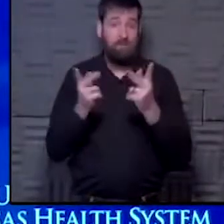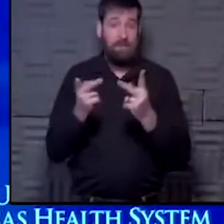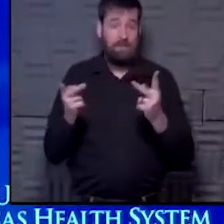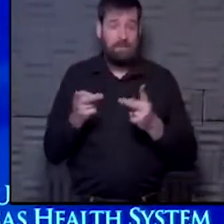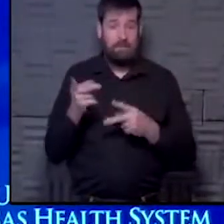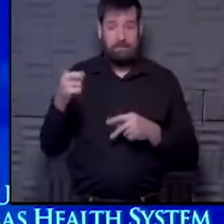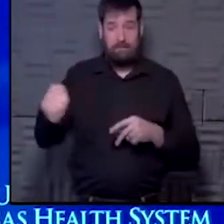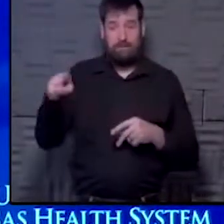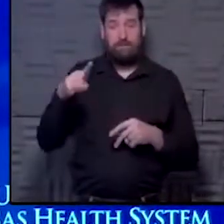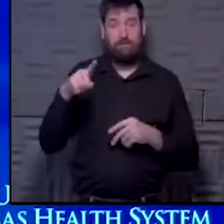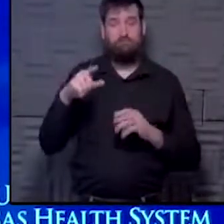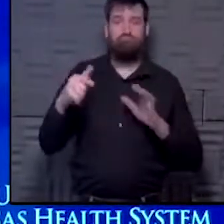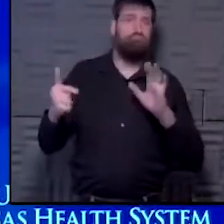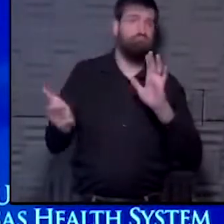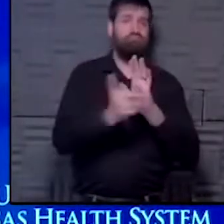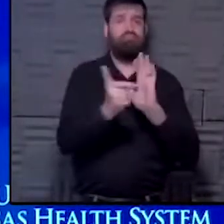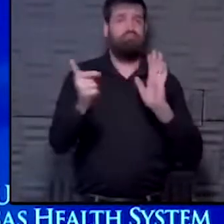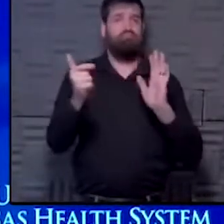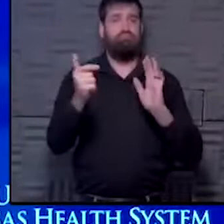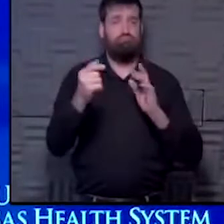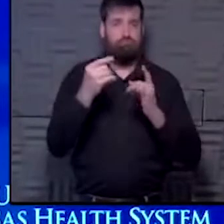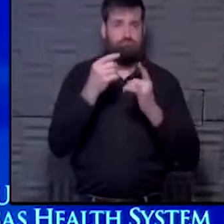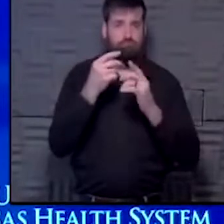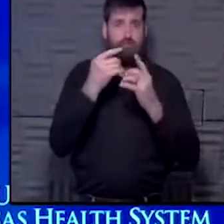recently, banning masks?